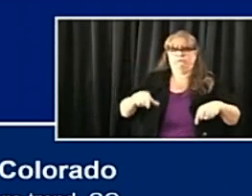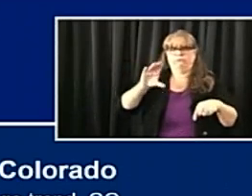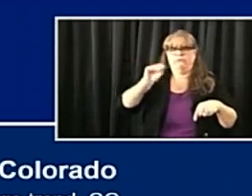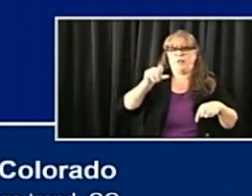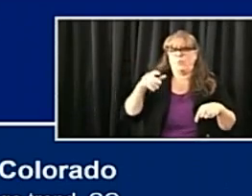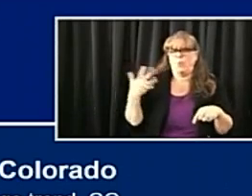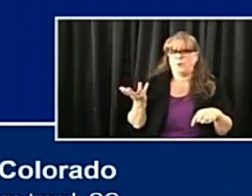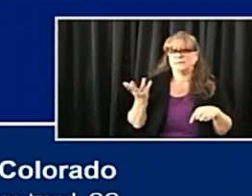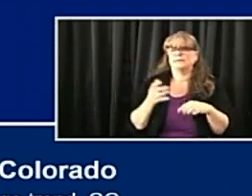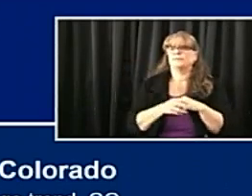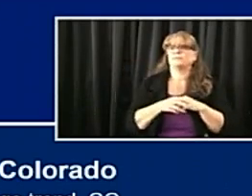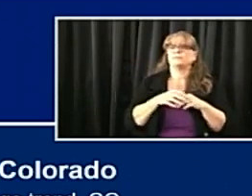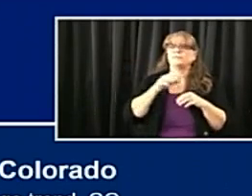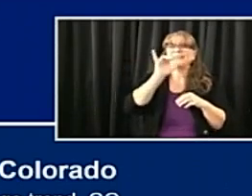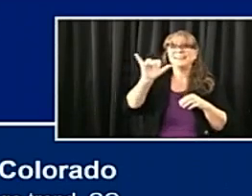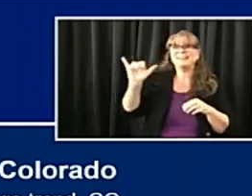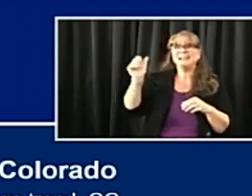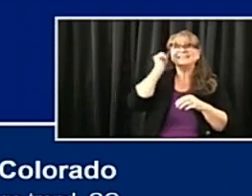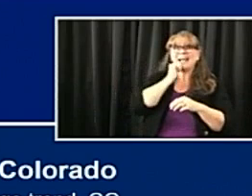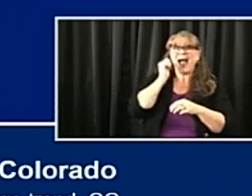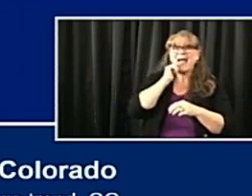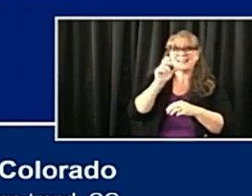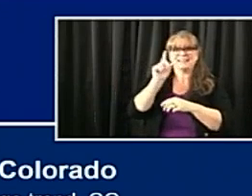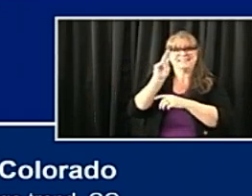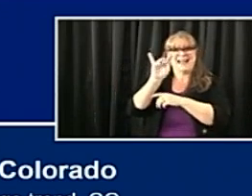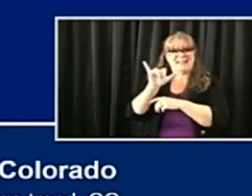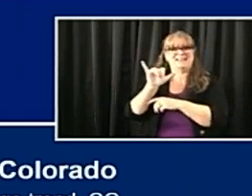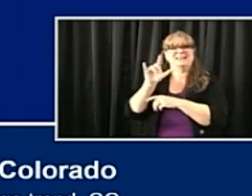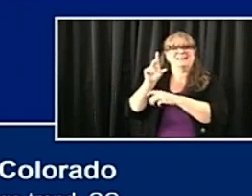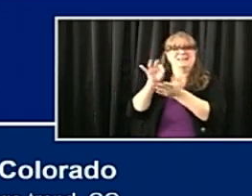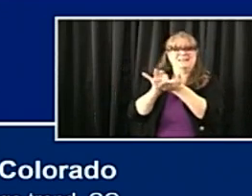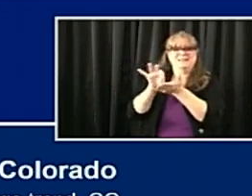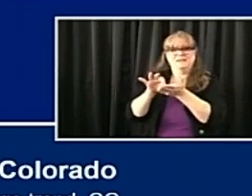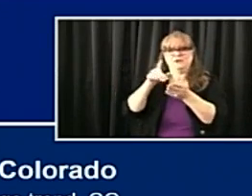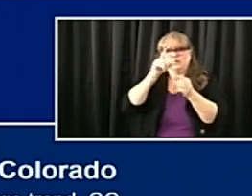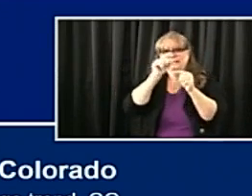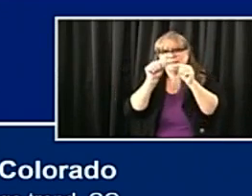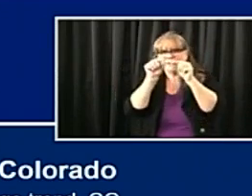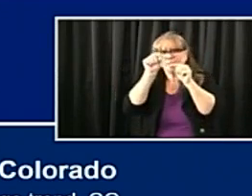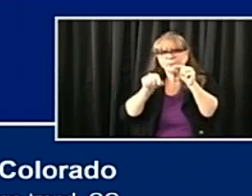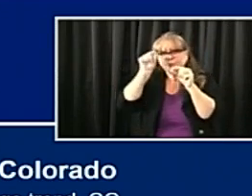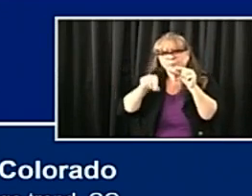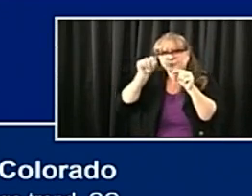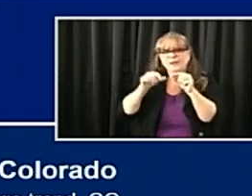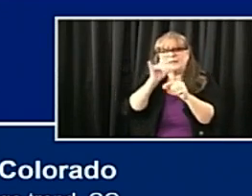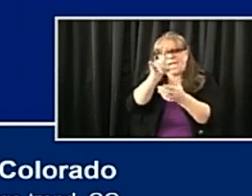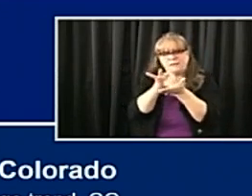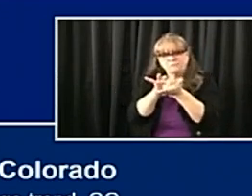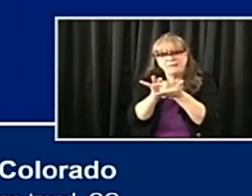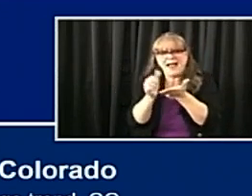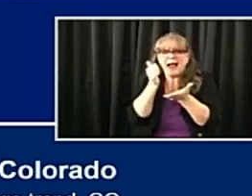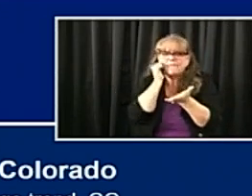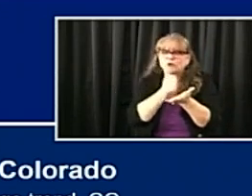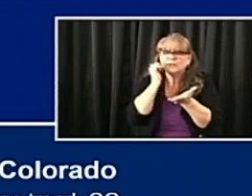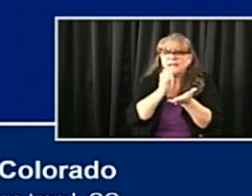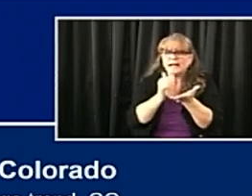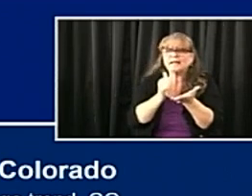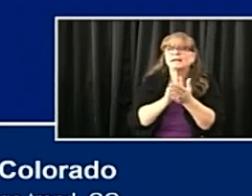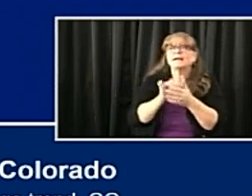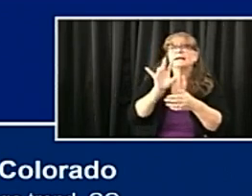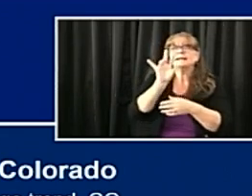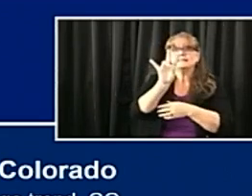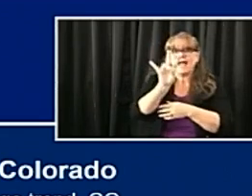the state. So each of those gray vertical bars shows you daily counts of cases. We also here show you our 7-day moving average, which is that dark